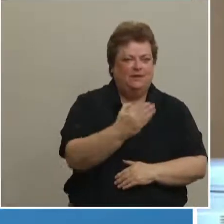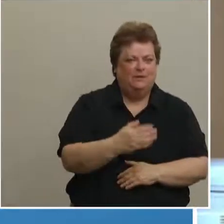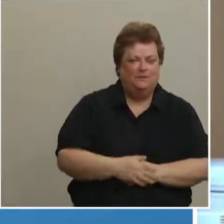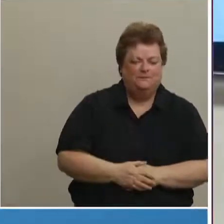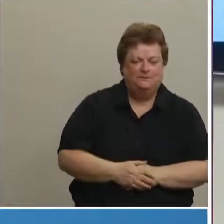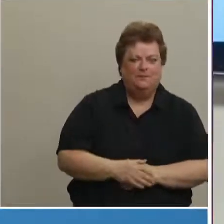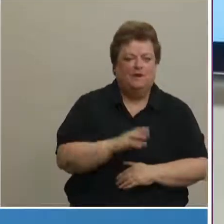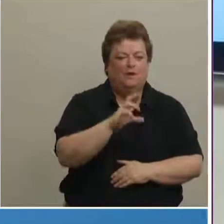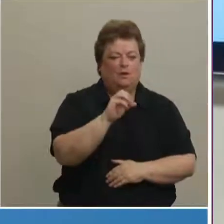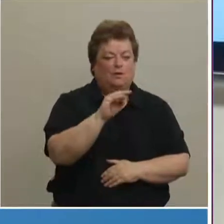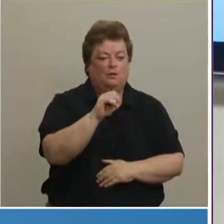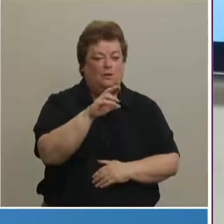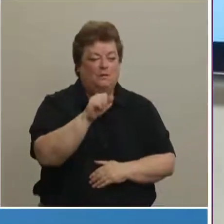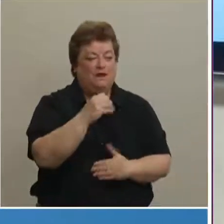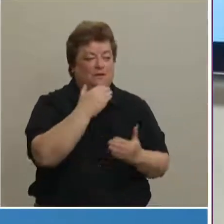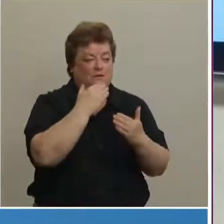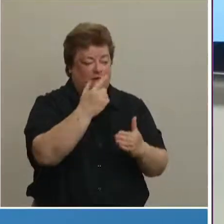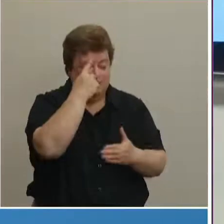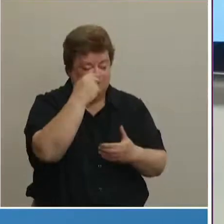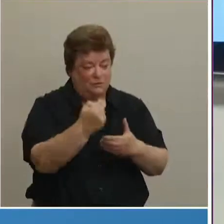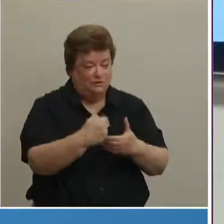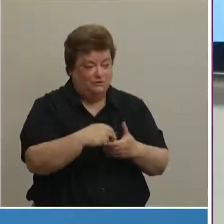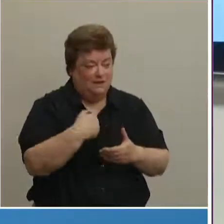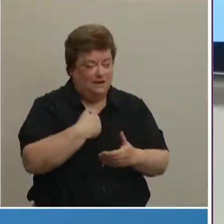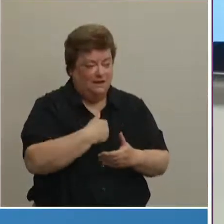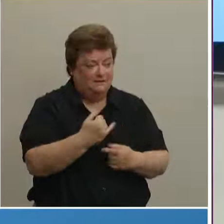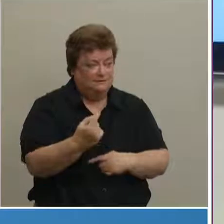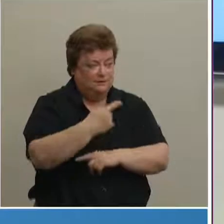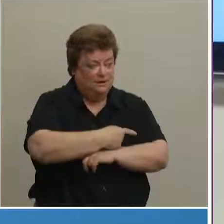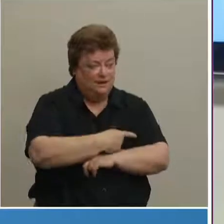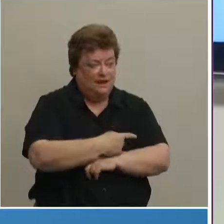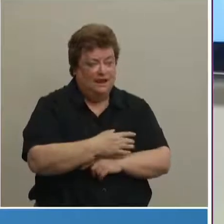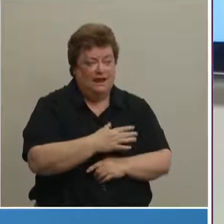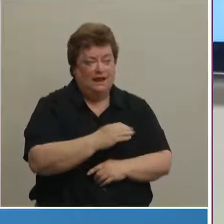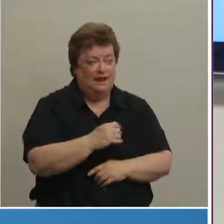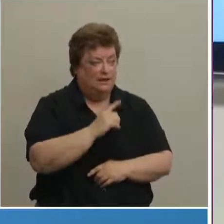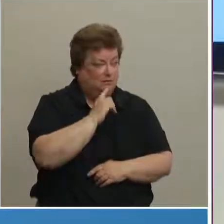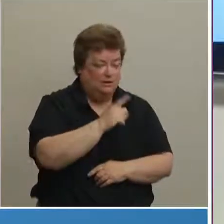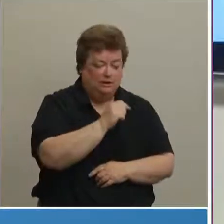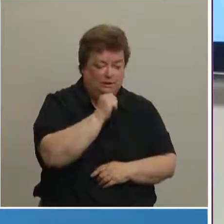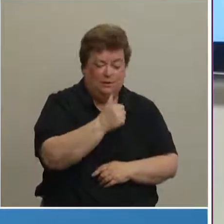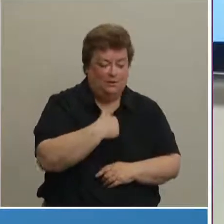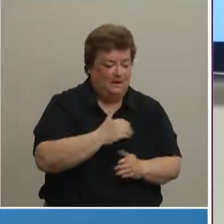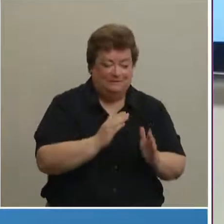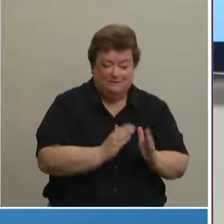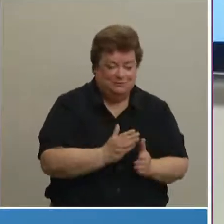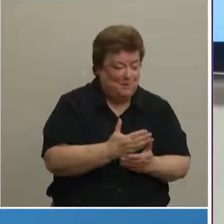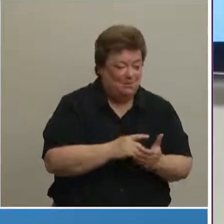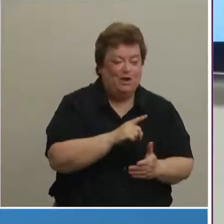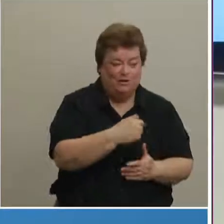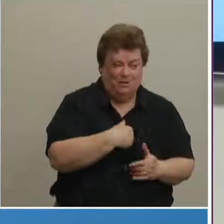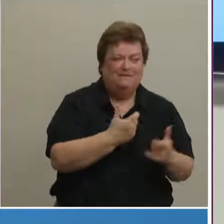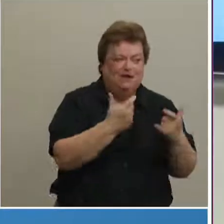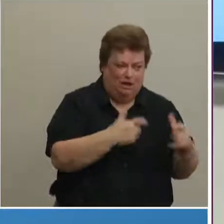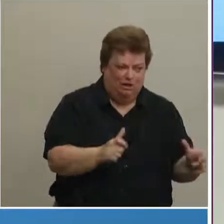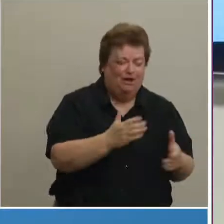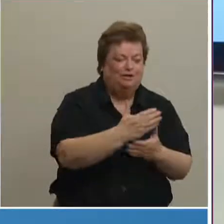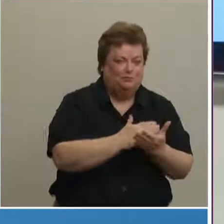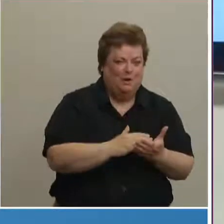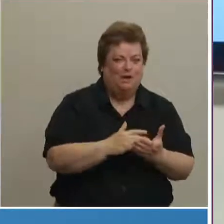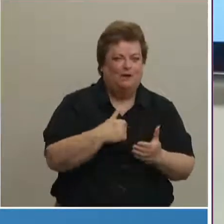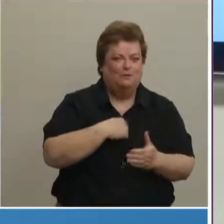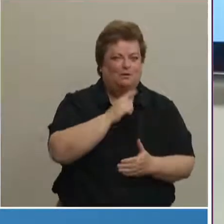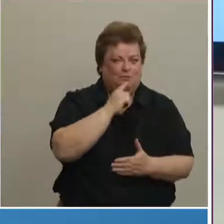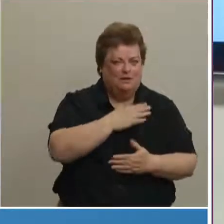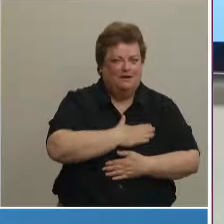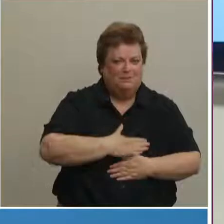Romeo, thank you for joining us today. And you really don't have a small part, you have a large part. And we really appreciate